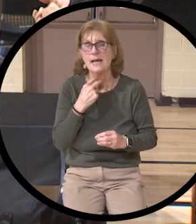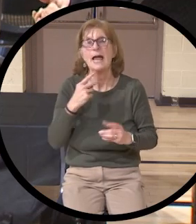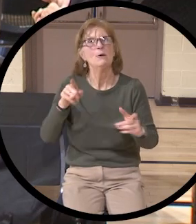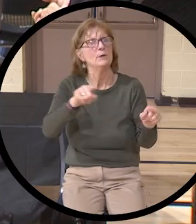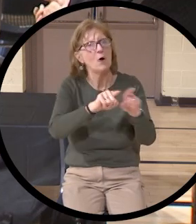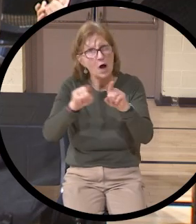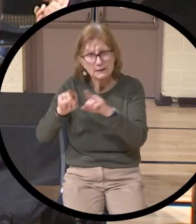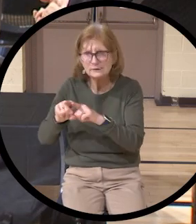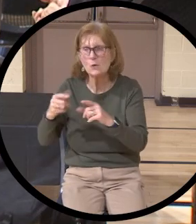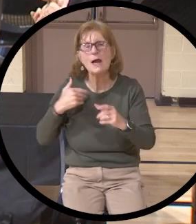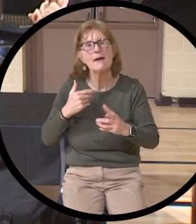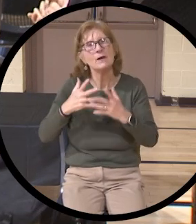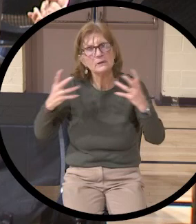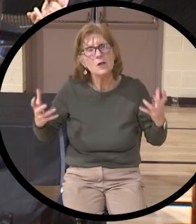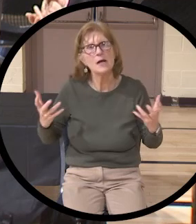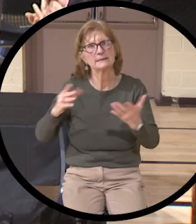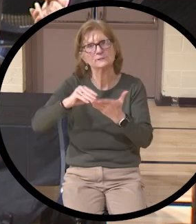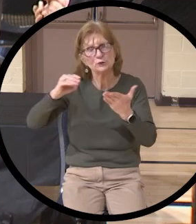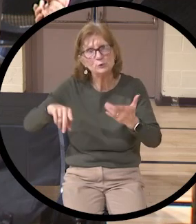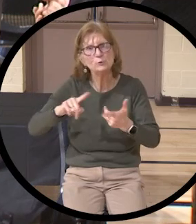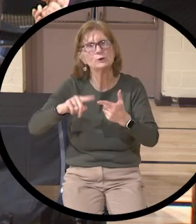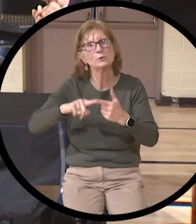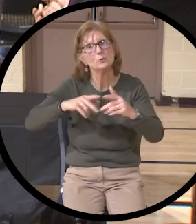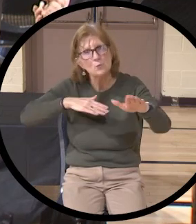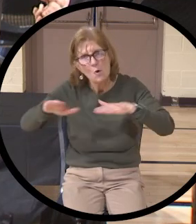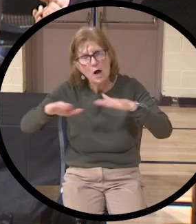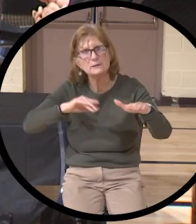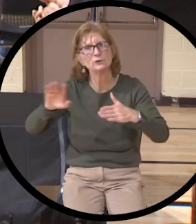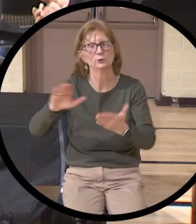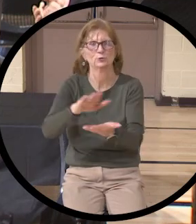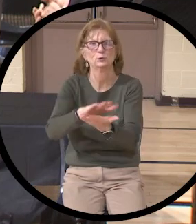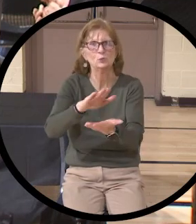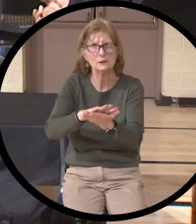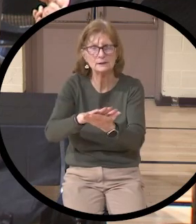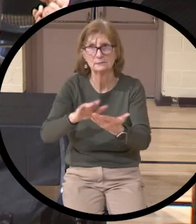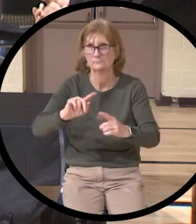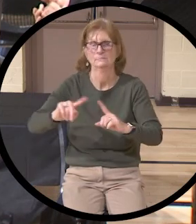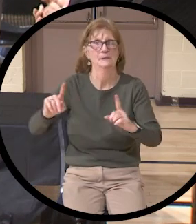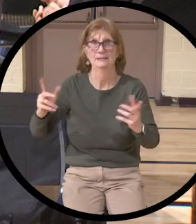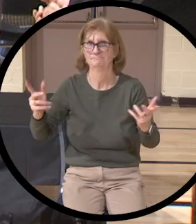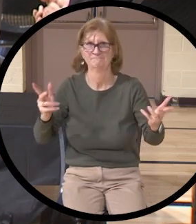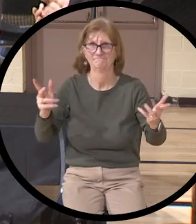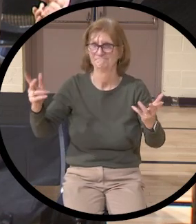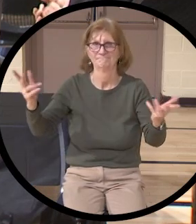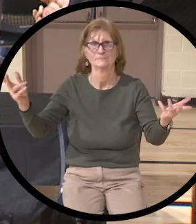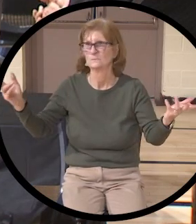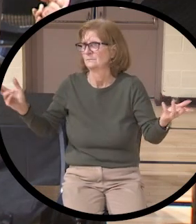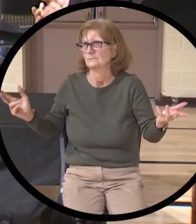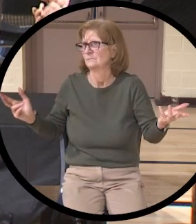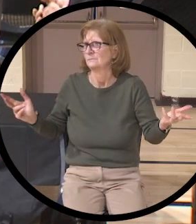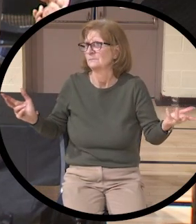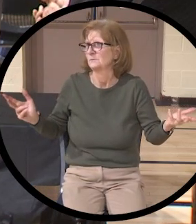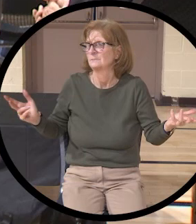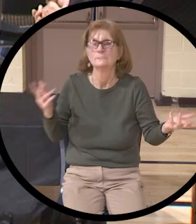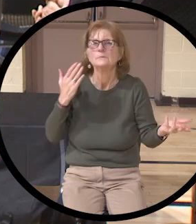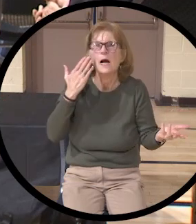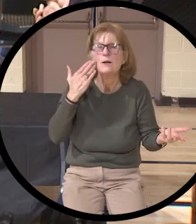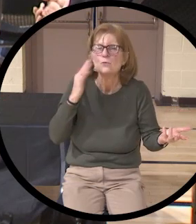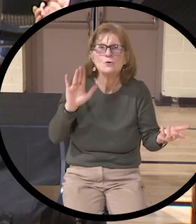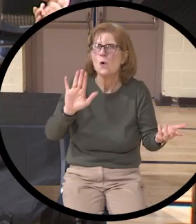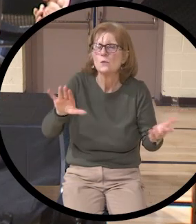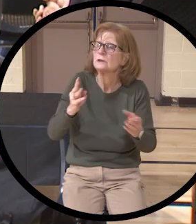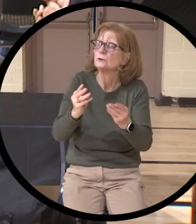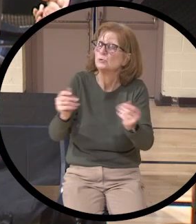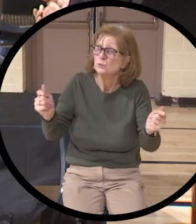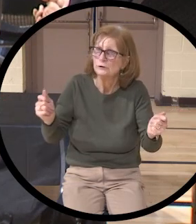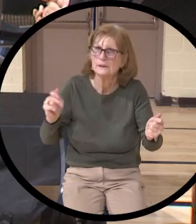the Heberton, small kids. And so, I mean, I don't know what your decision it